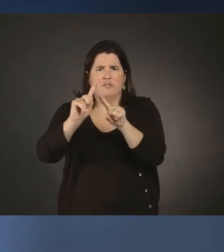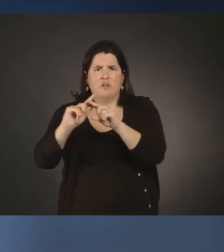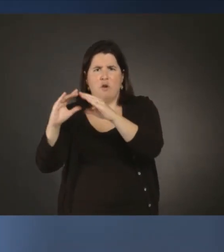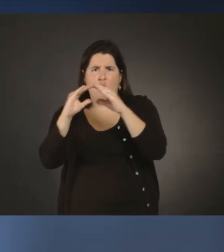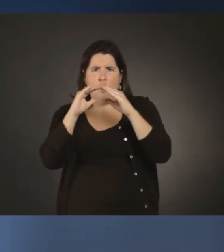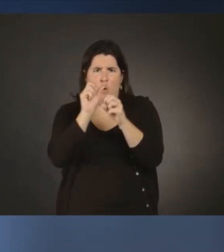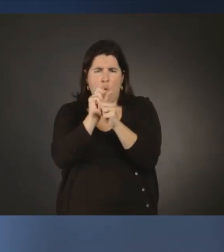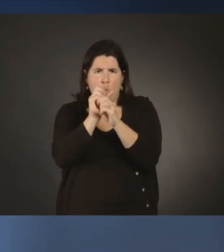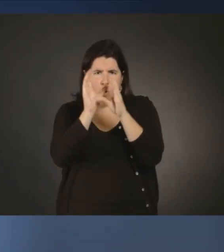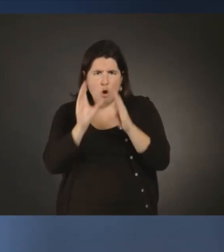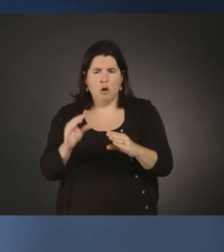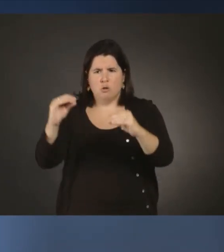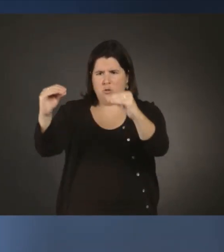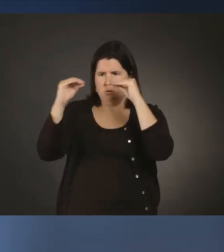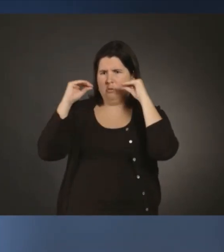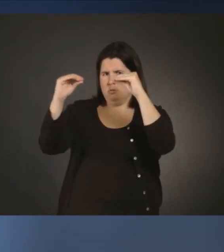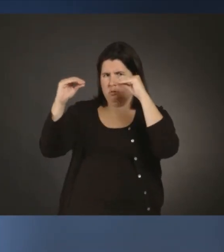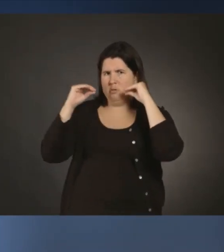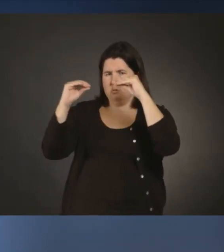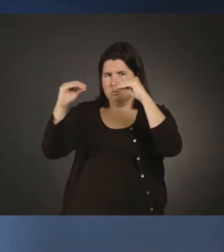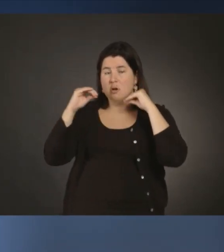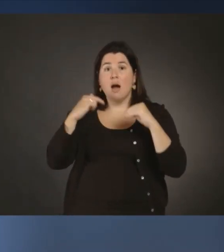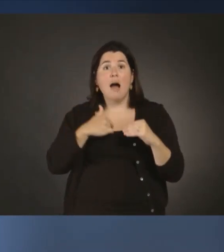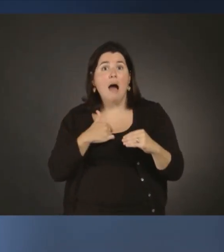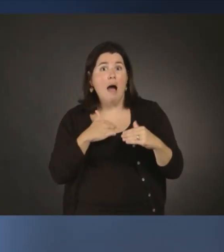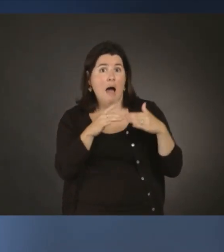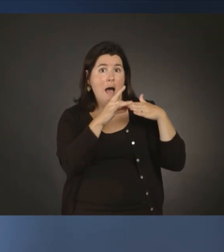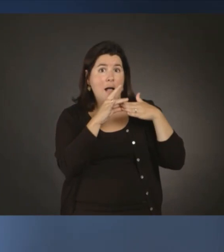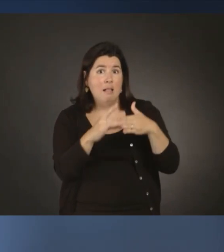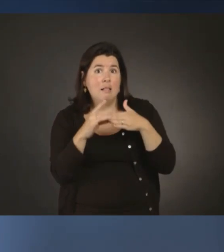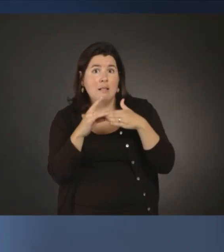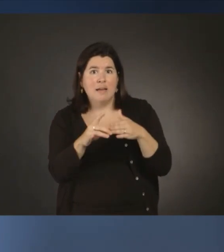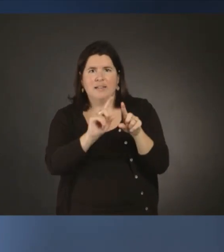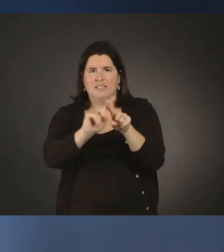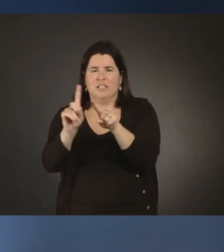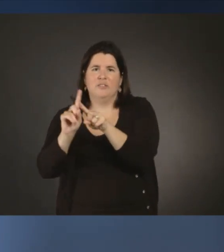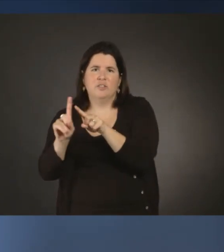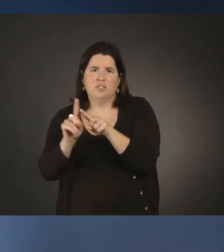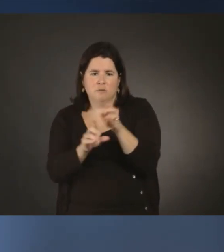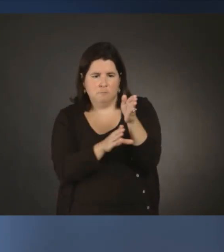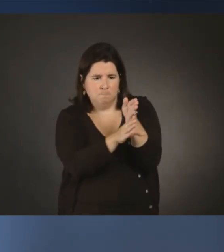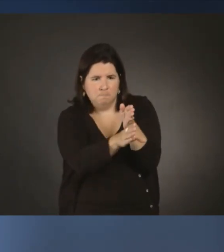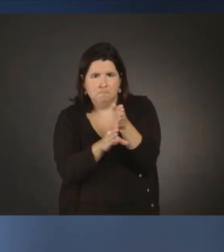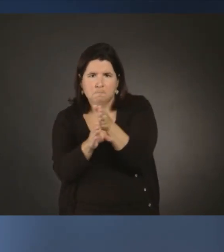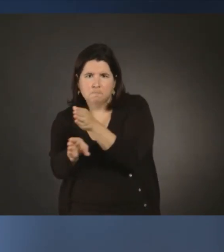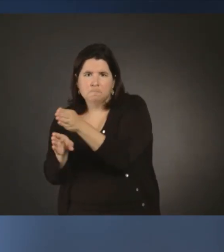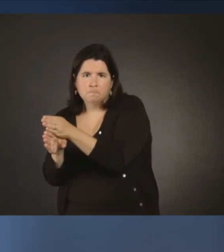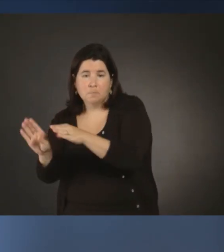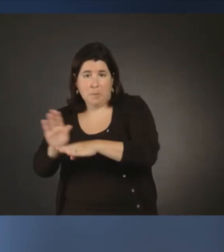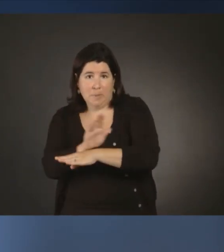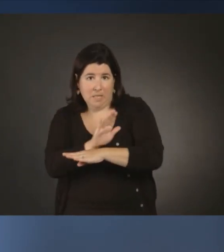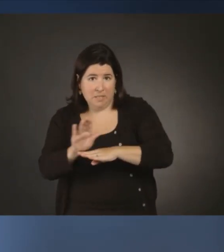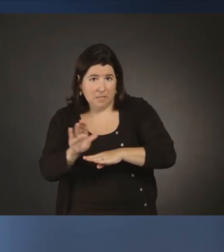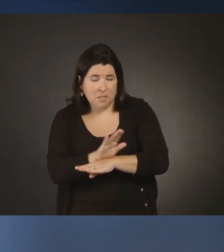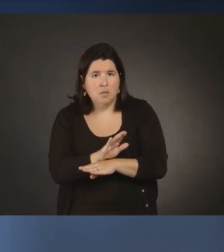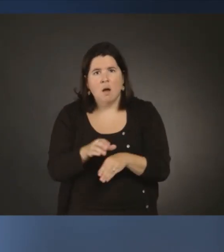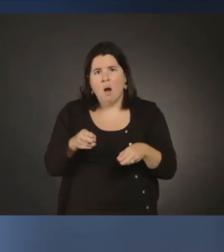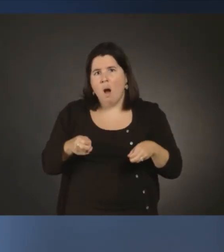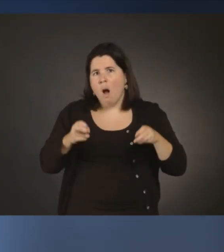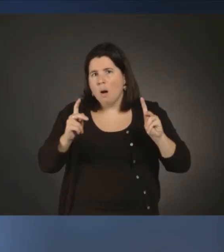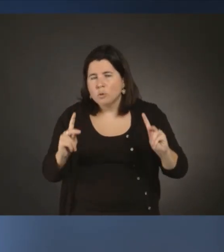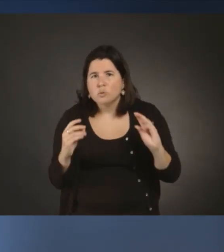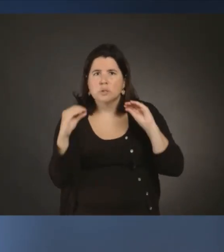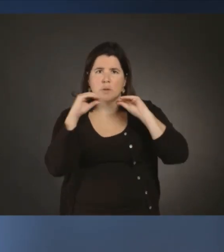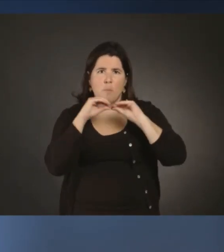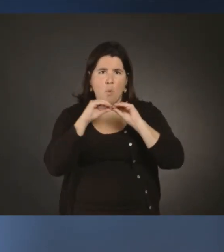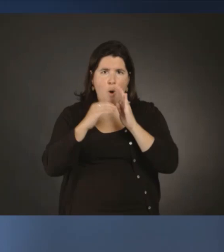to have had the opportunity to lead various aspects of the business. And as those opportunities grew, it was made